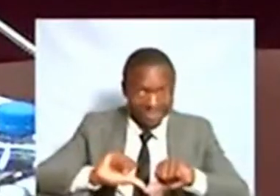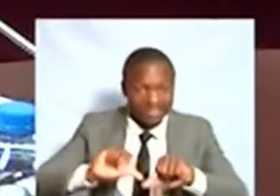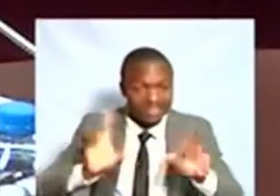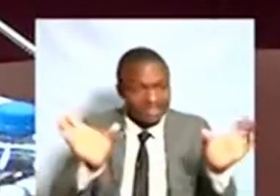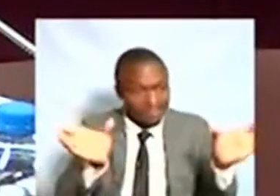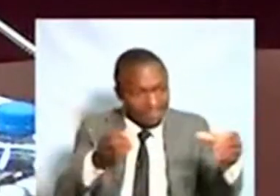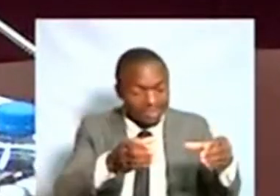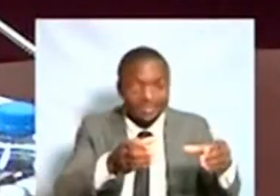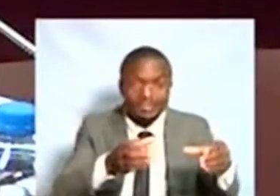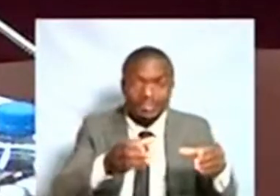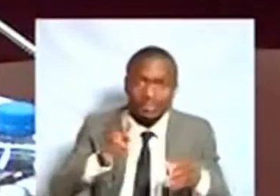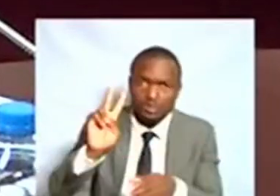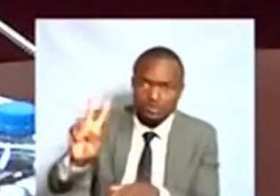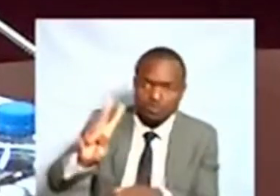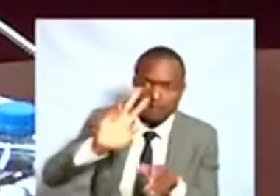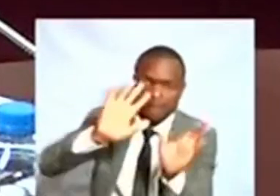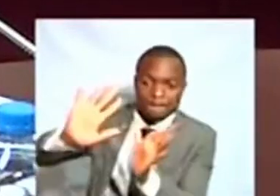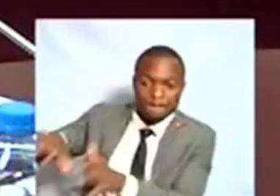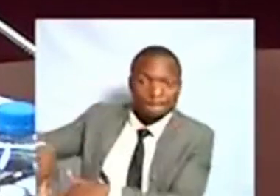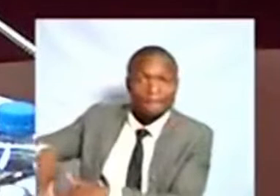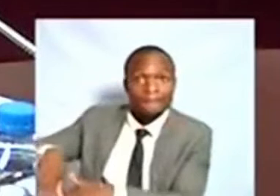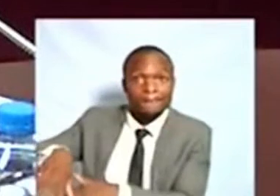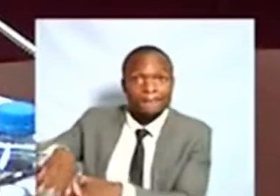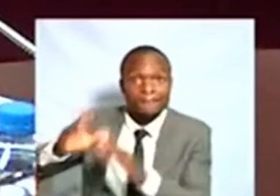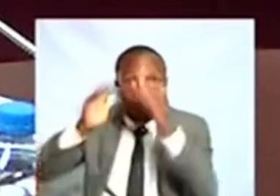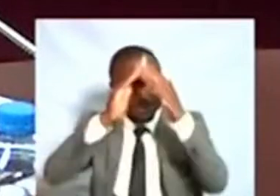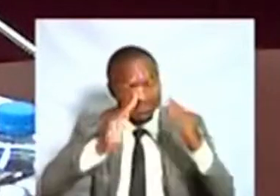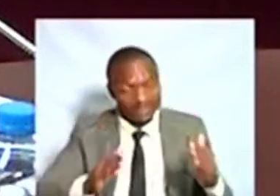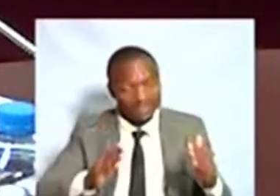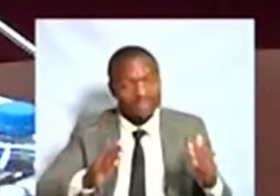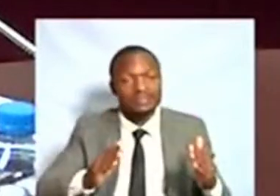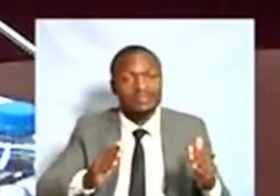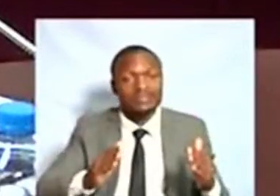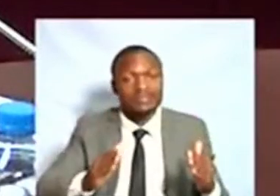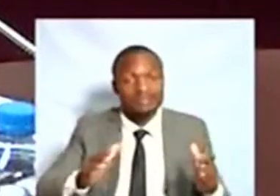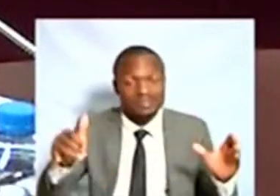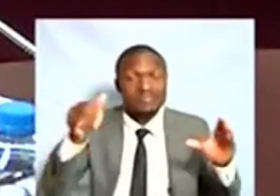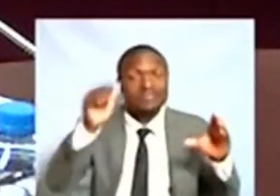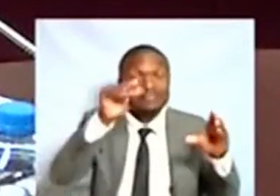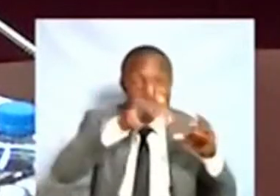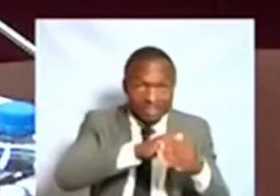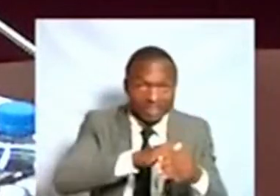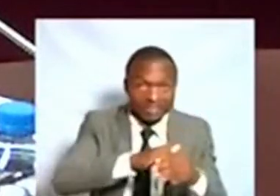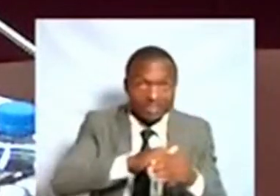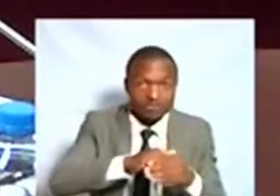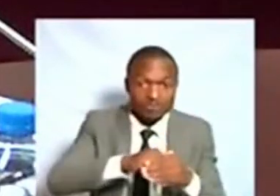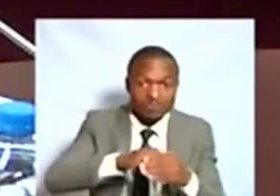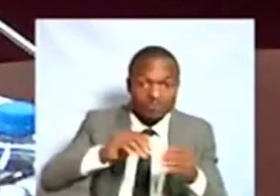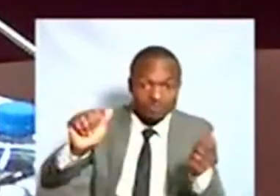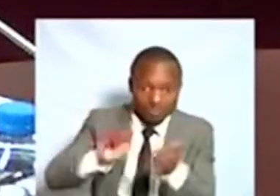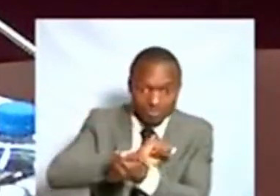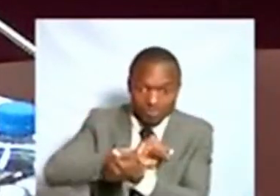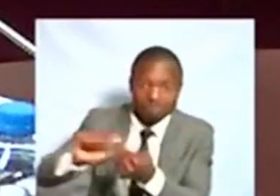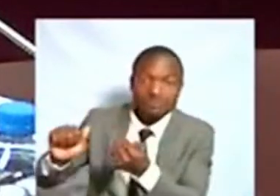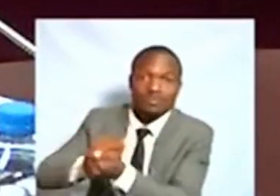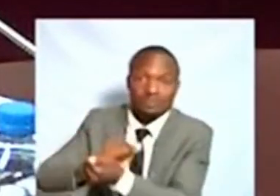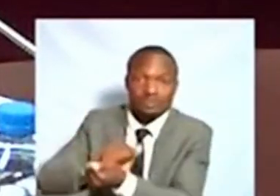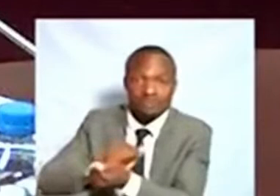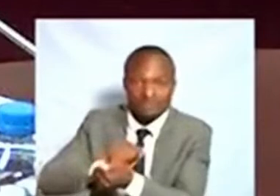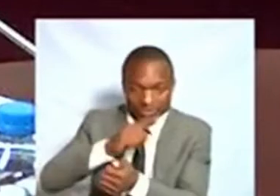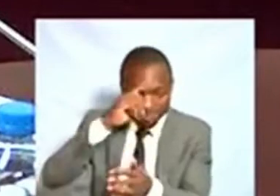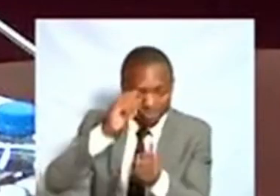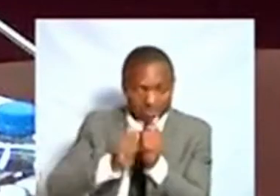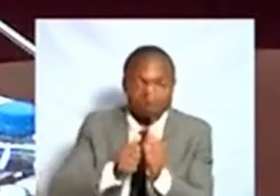bar and 2 abandoned houses are being considered to have been demolished due to their